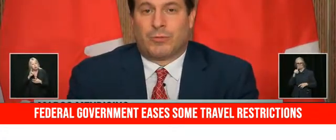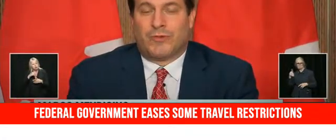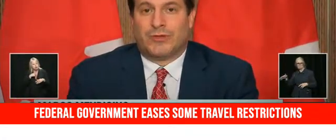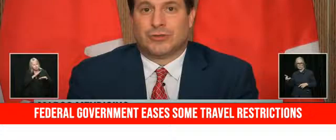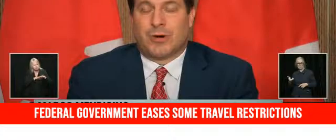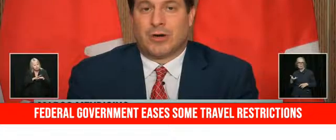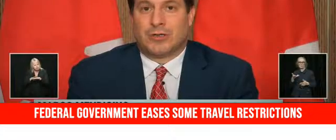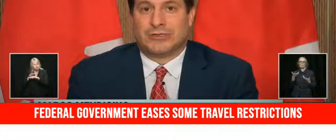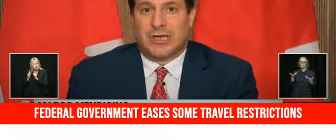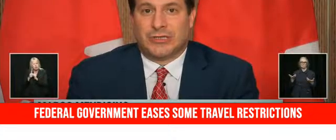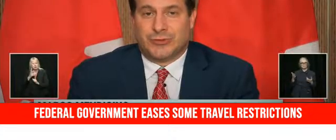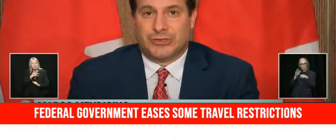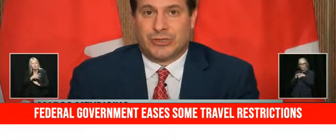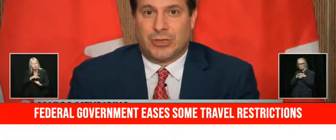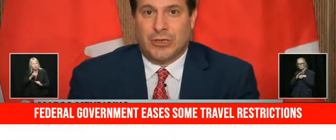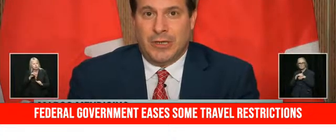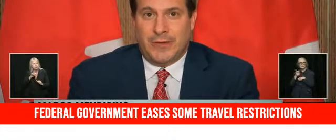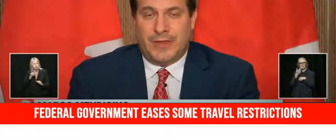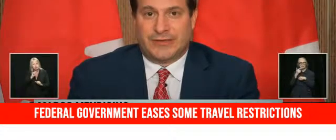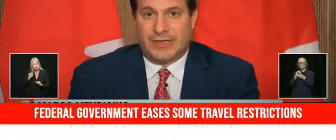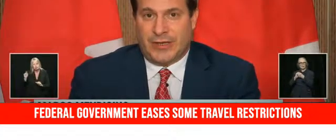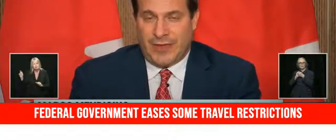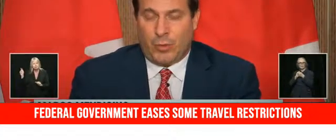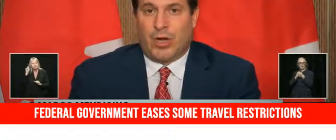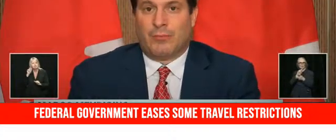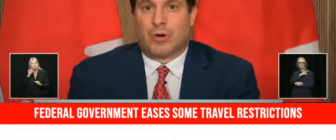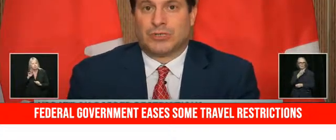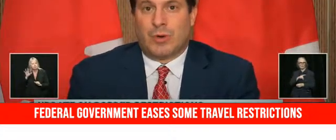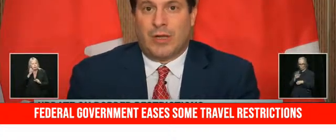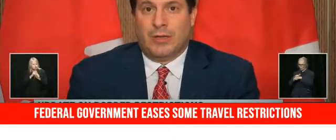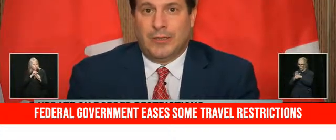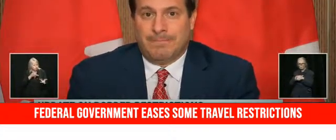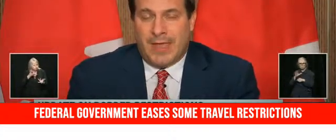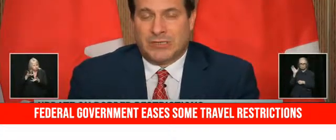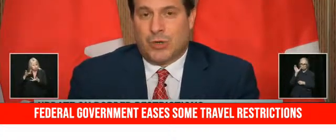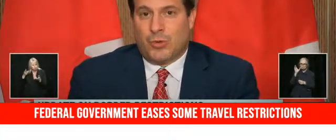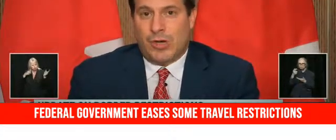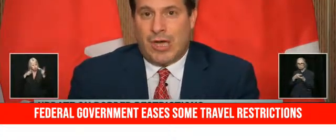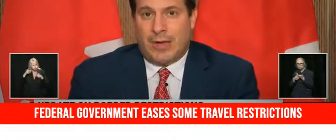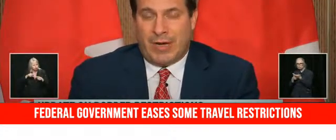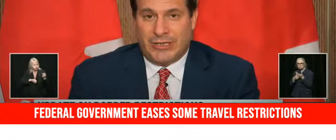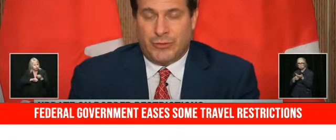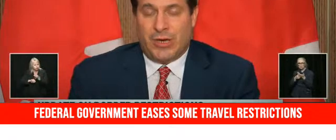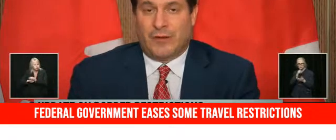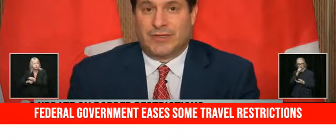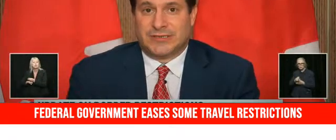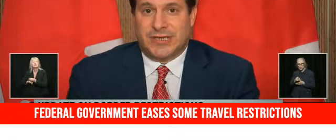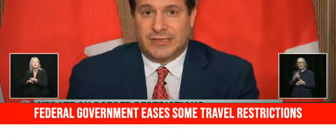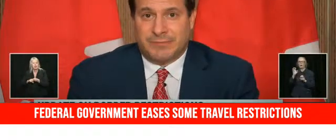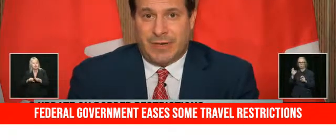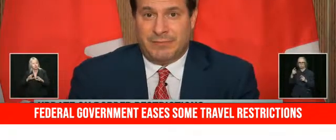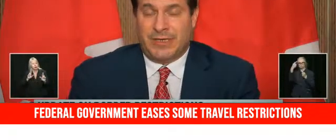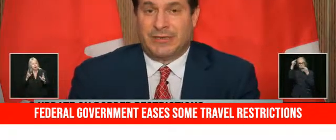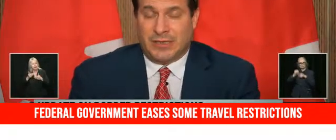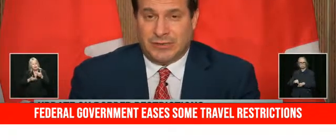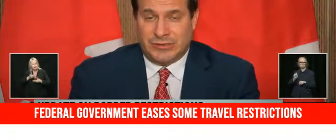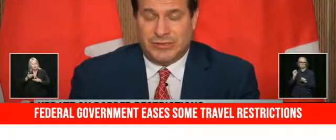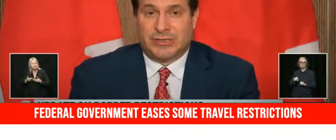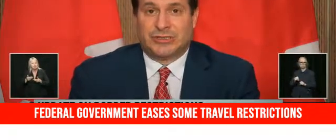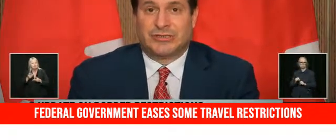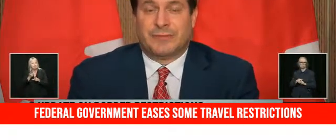with our provincial partners to ensure that they were on board as well. And so by doing all of these things and by